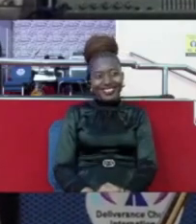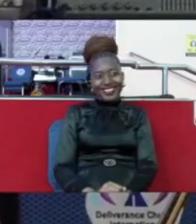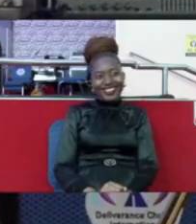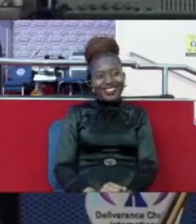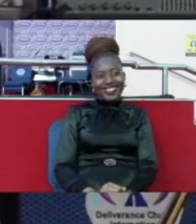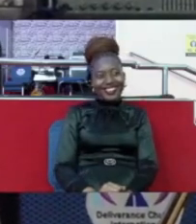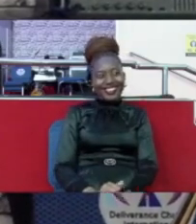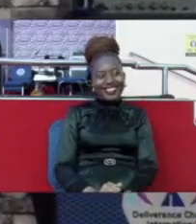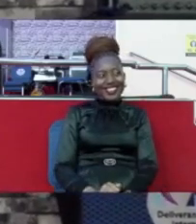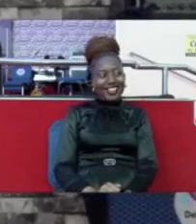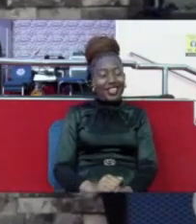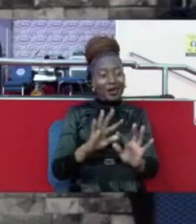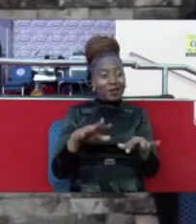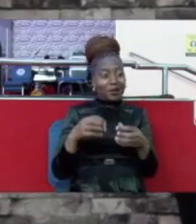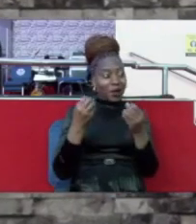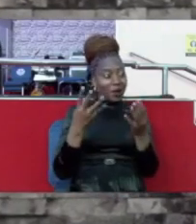How many of you women agree with me?